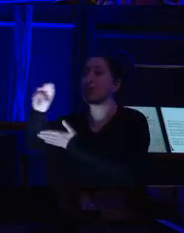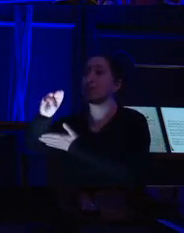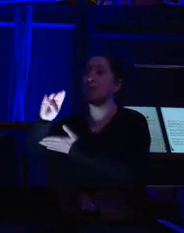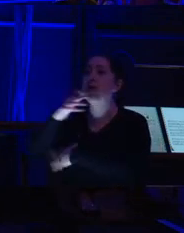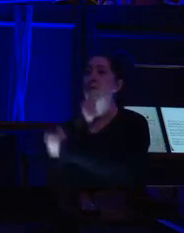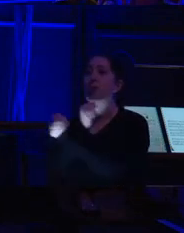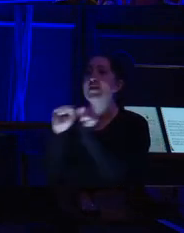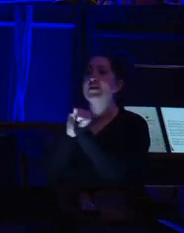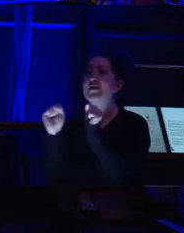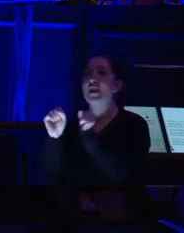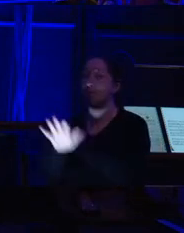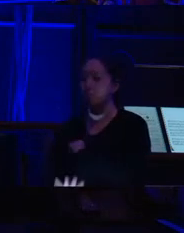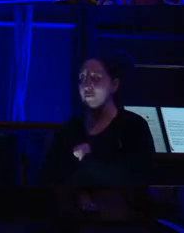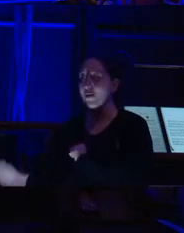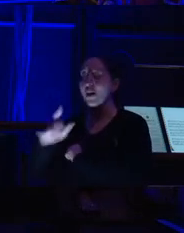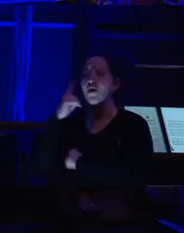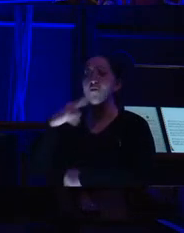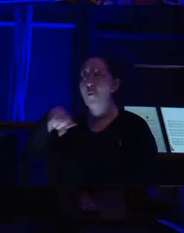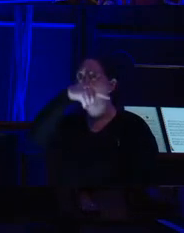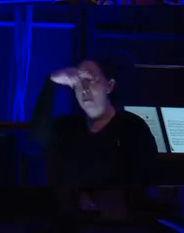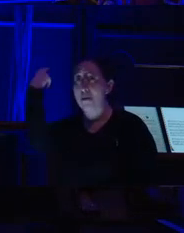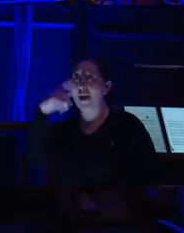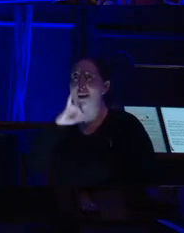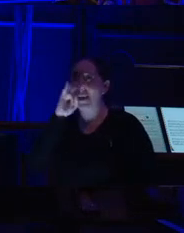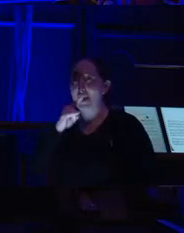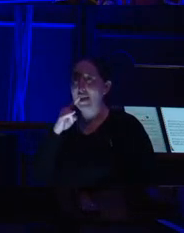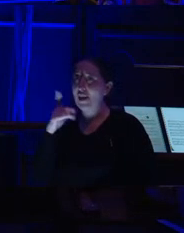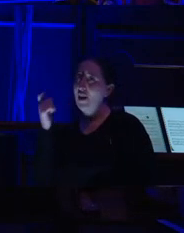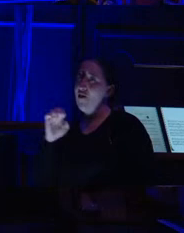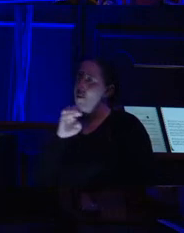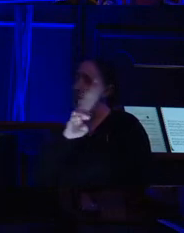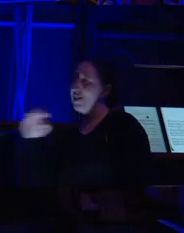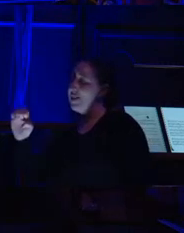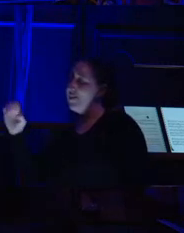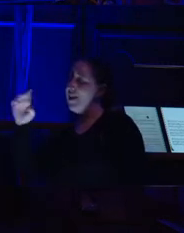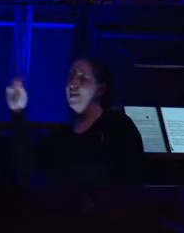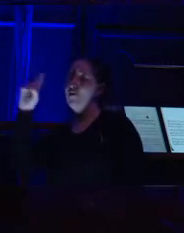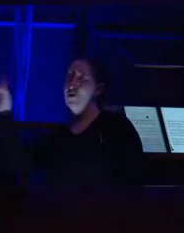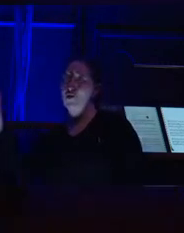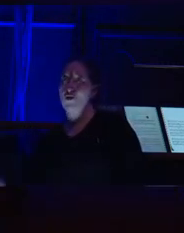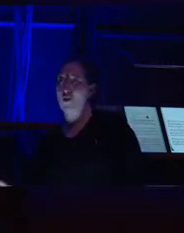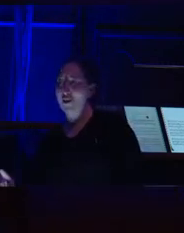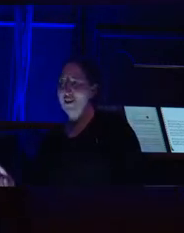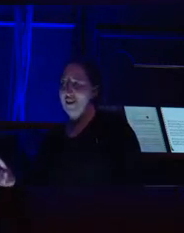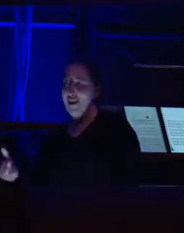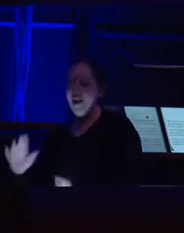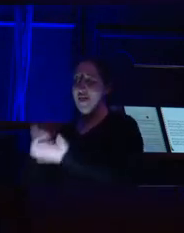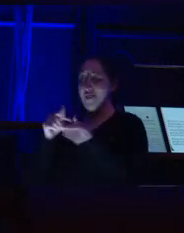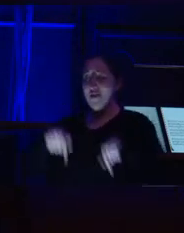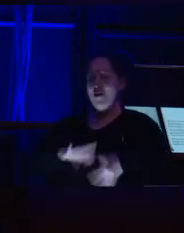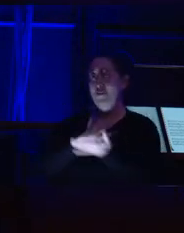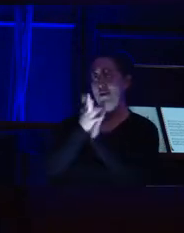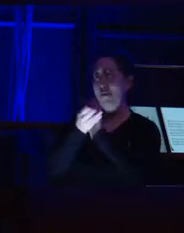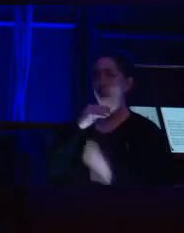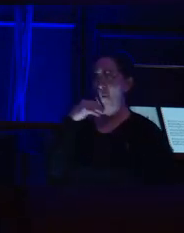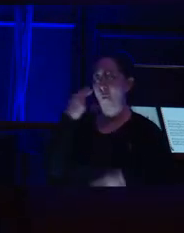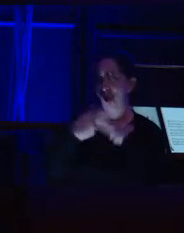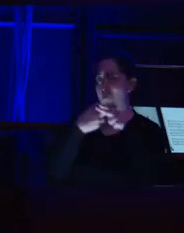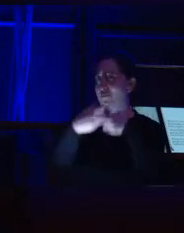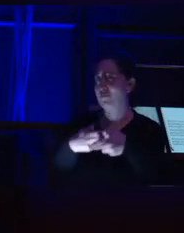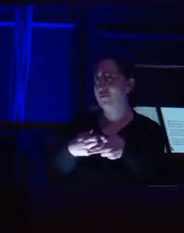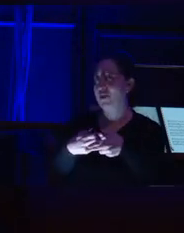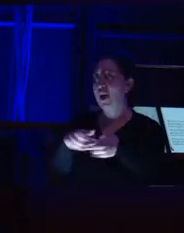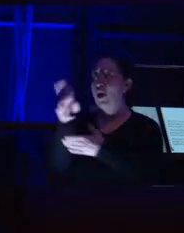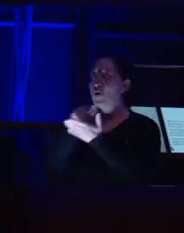a safe place for a black kid from the east side of Detroit to call home. The University of Michigan